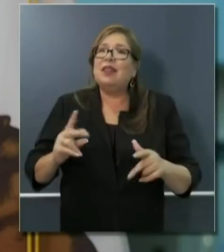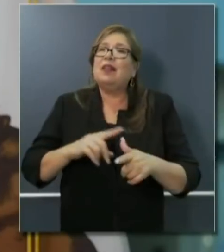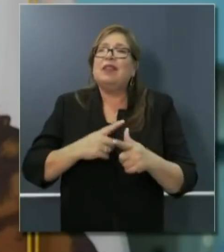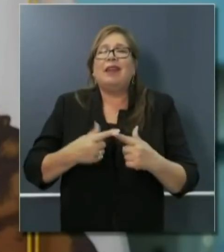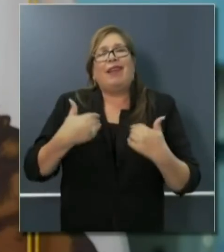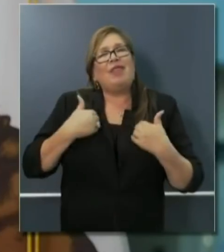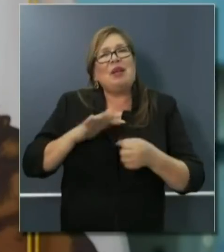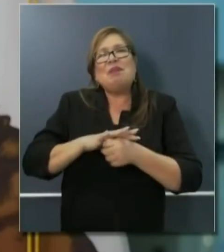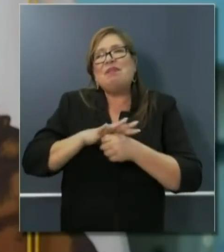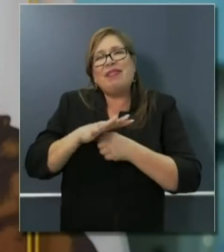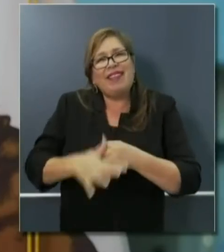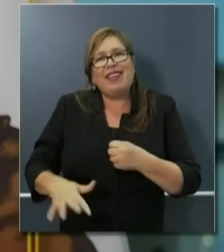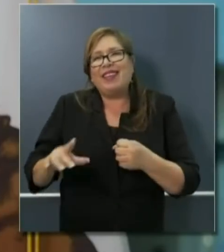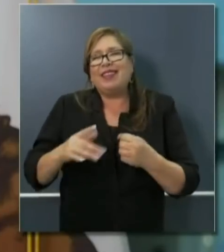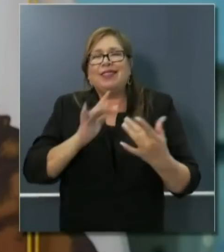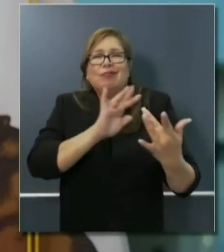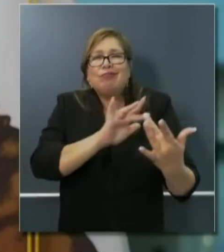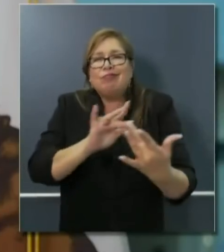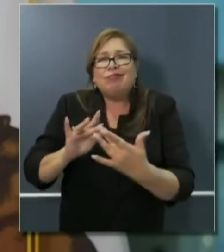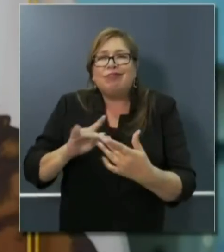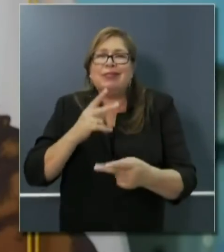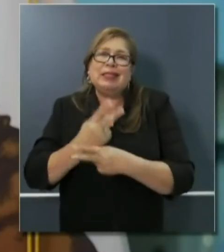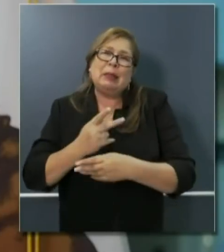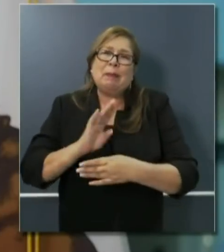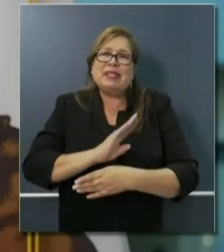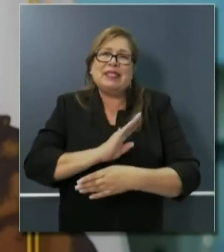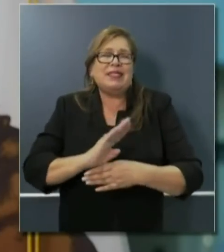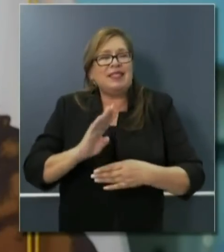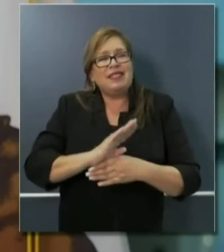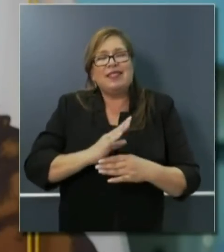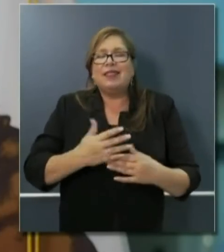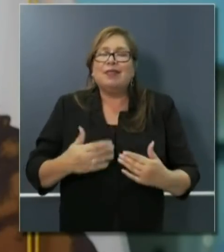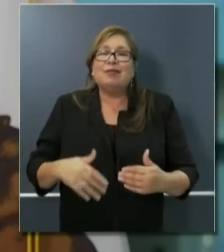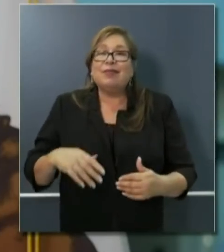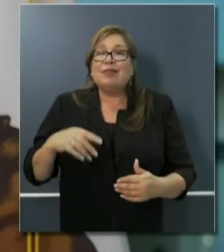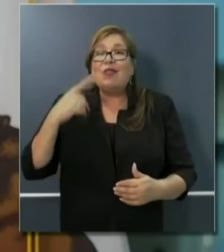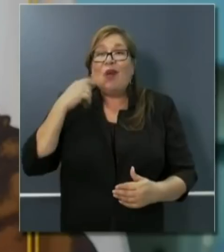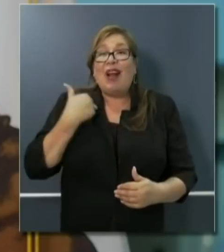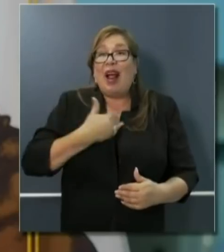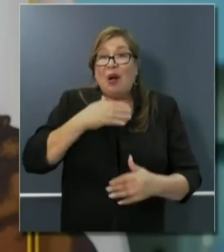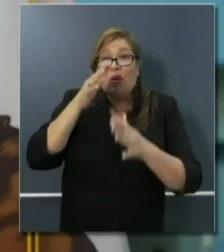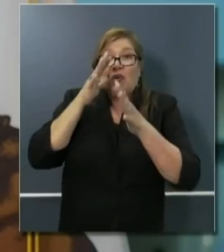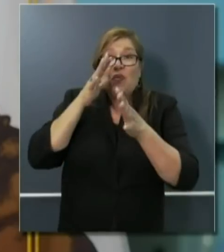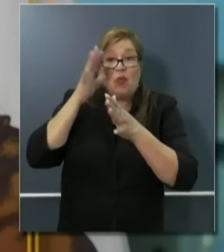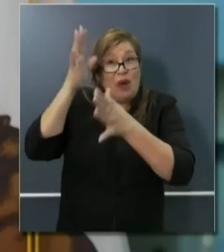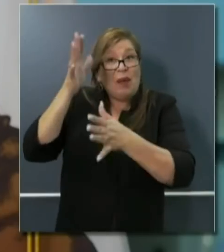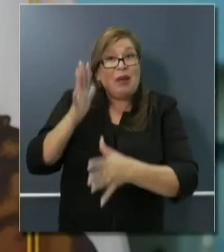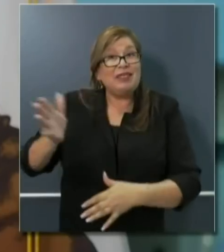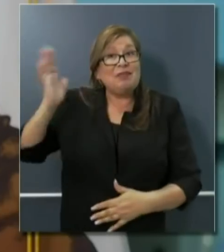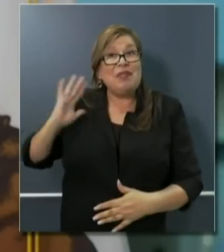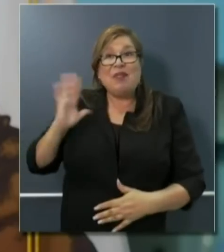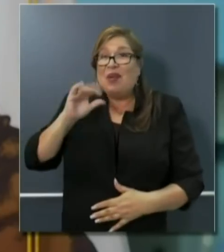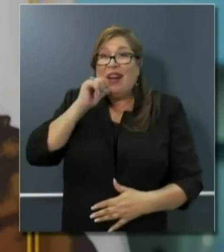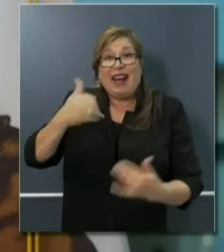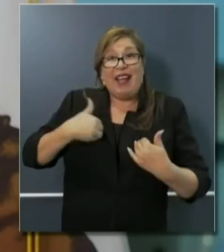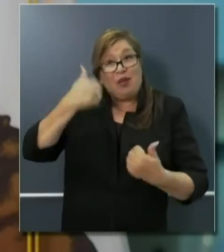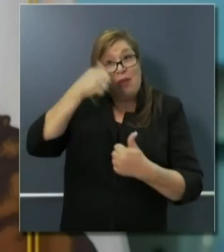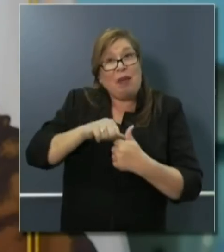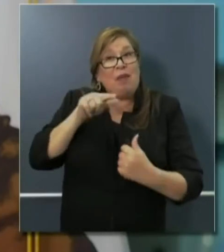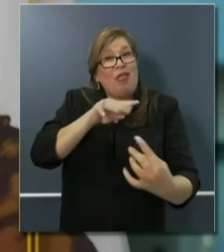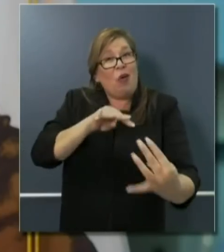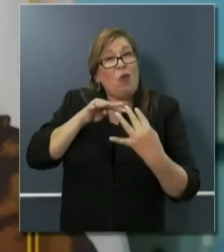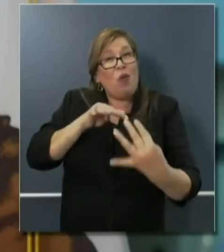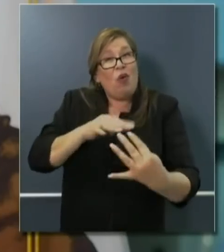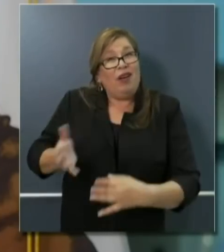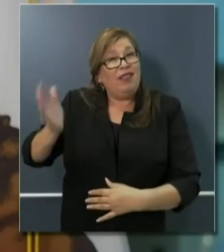there's plenty available online to keep you occupied that, for our grandparents didn't exist when they went to war and met this